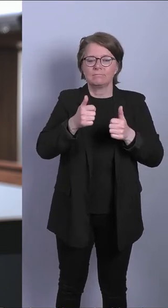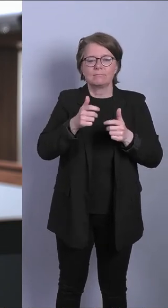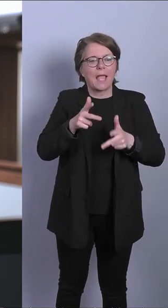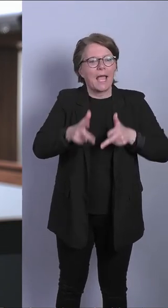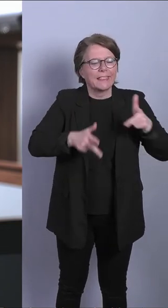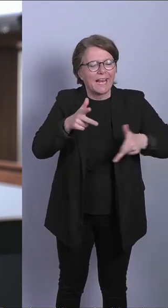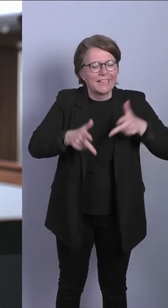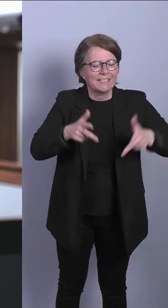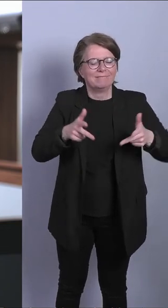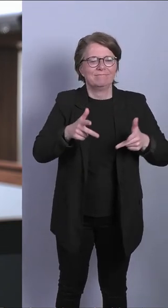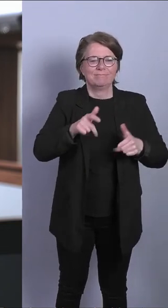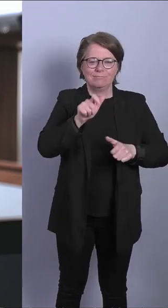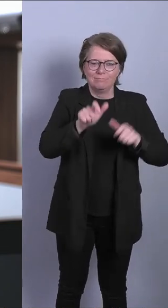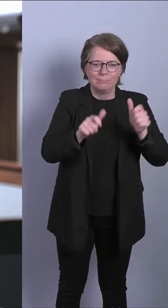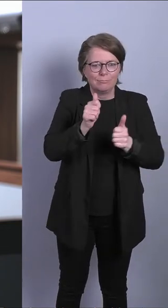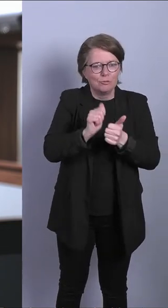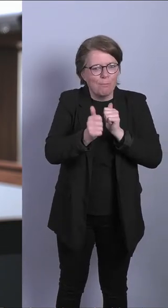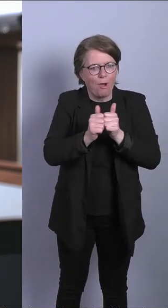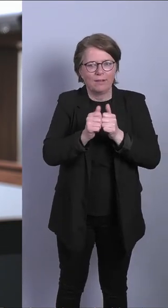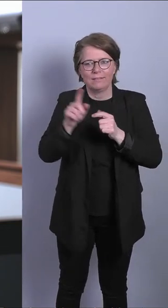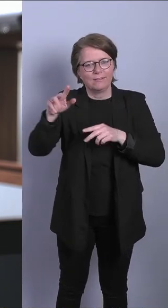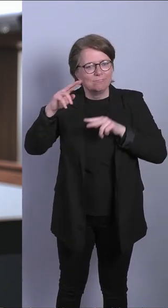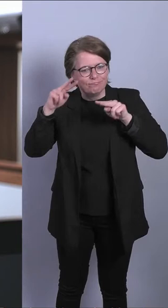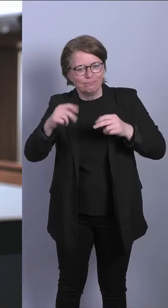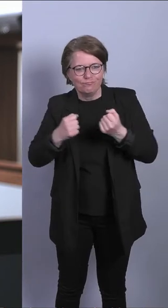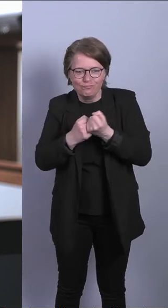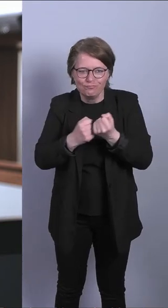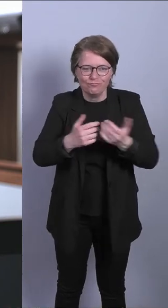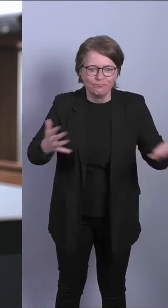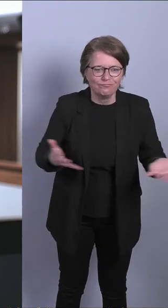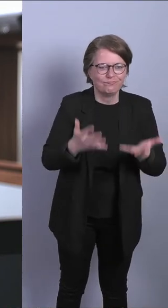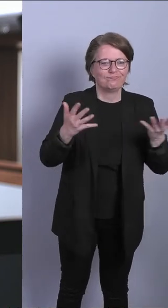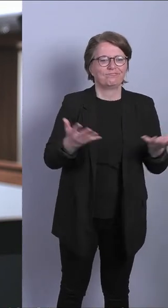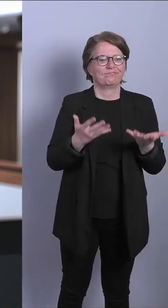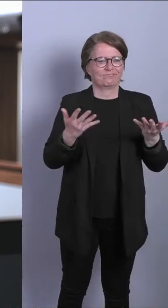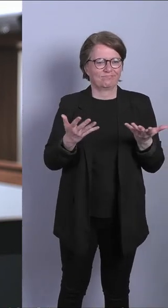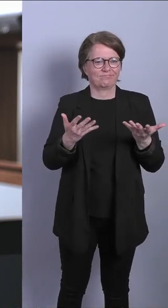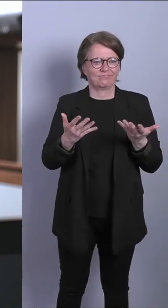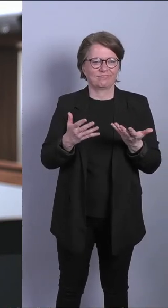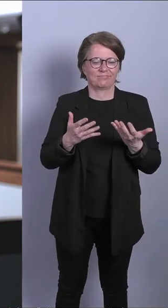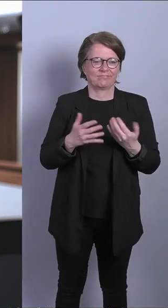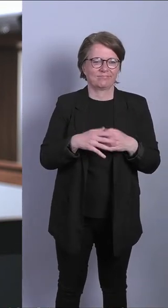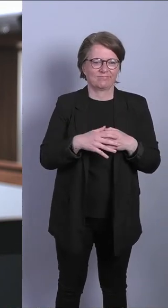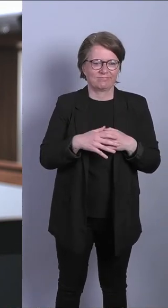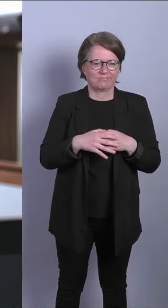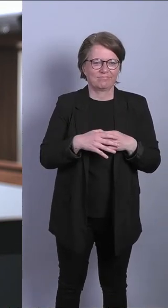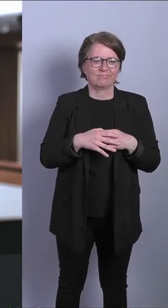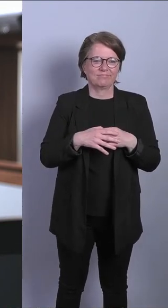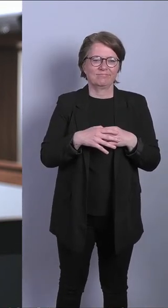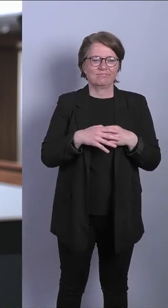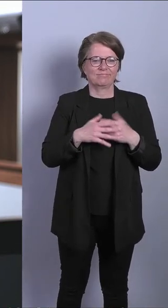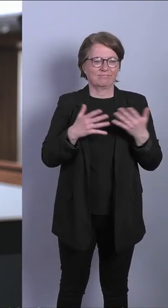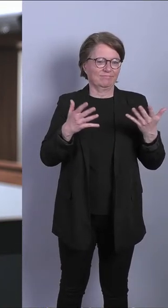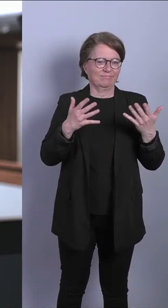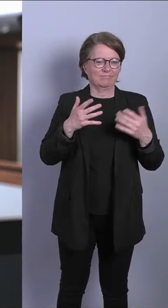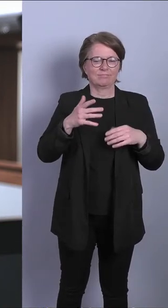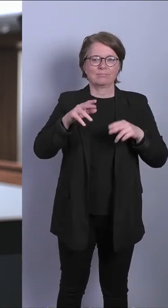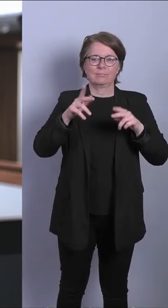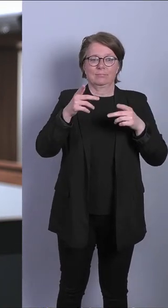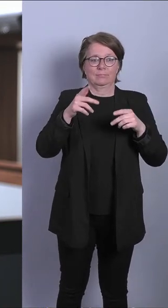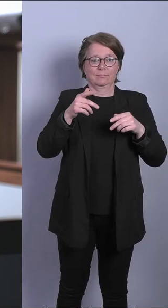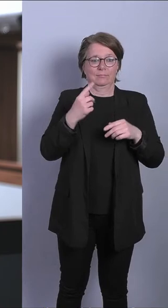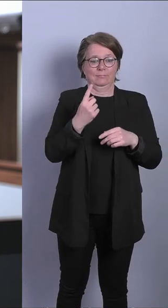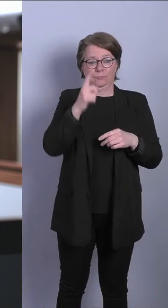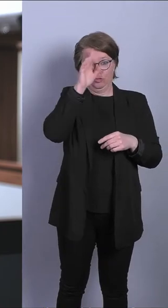in being international role models for the power of sport. As early as June, they will